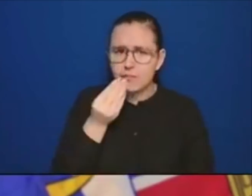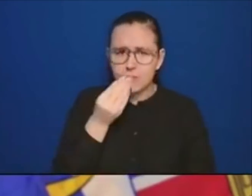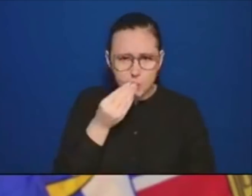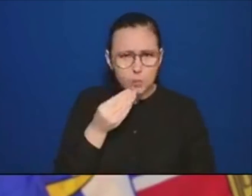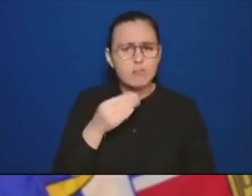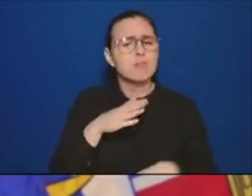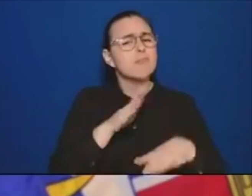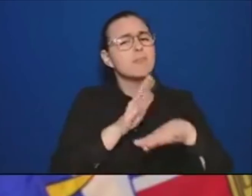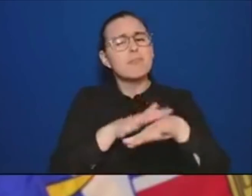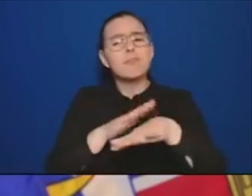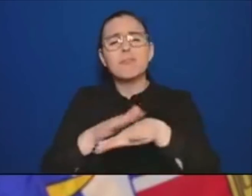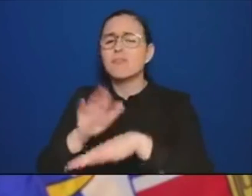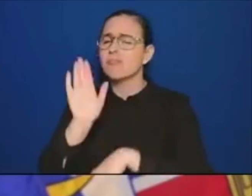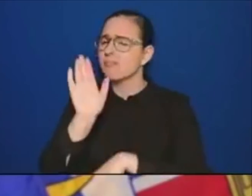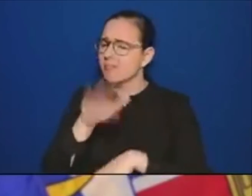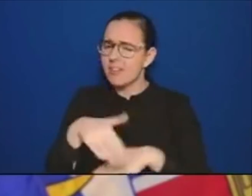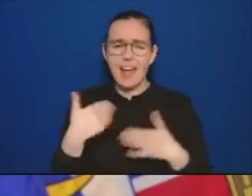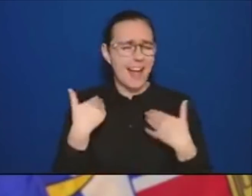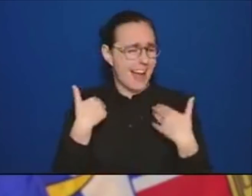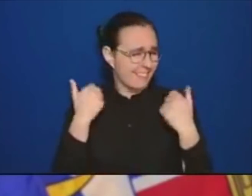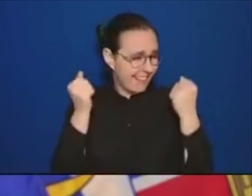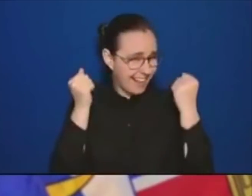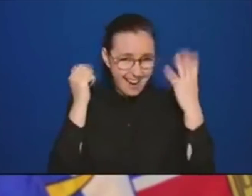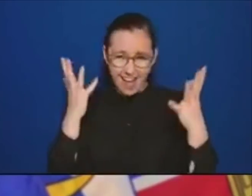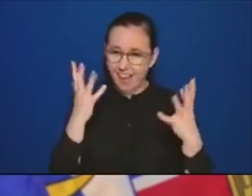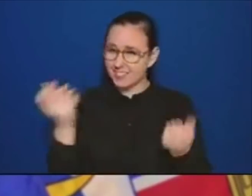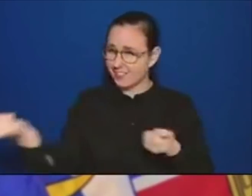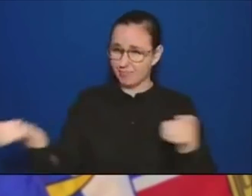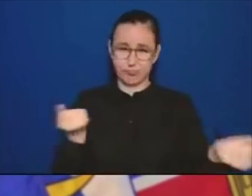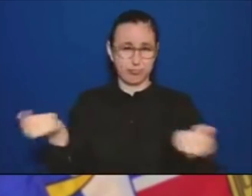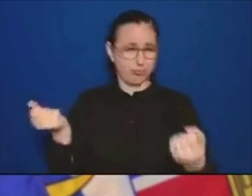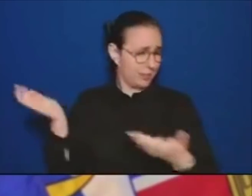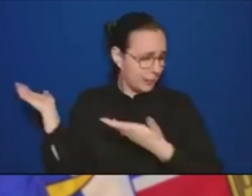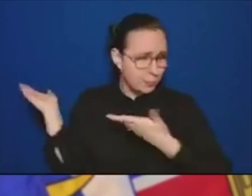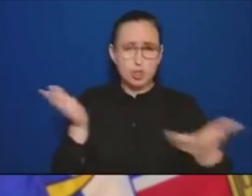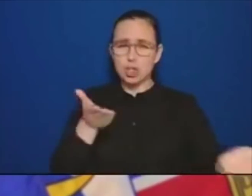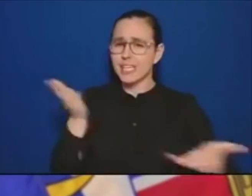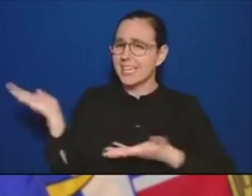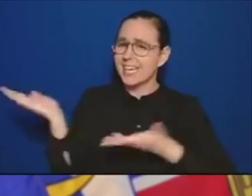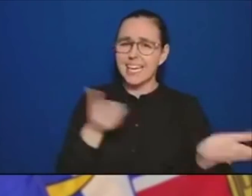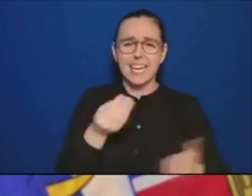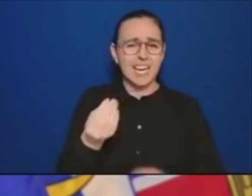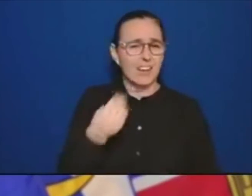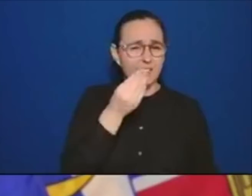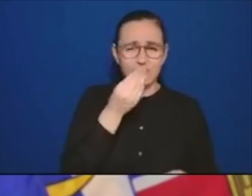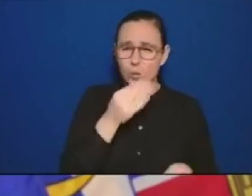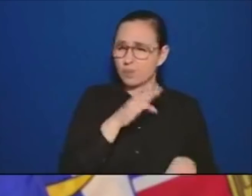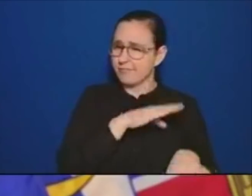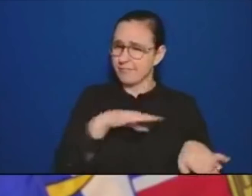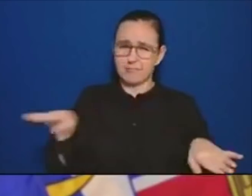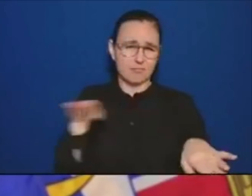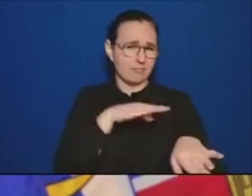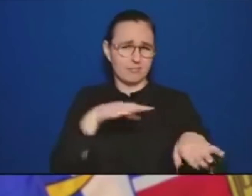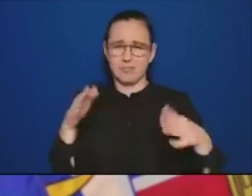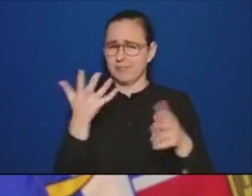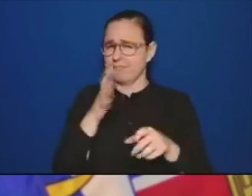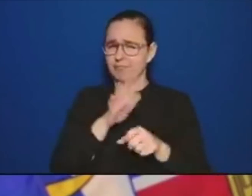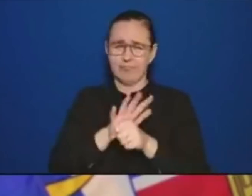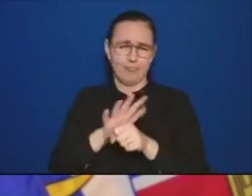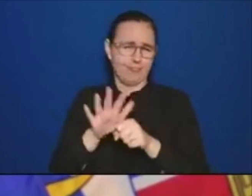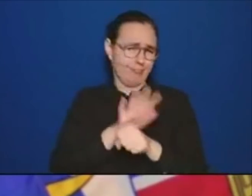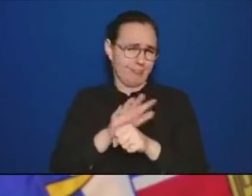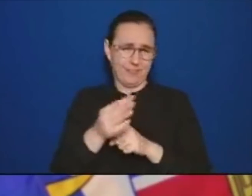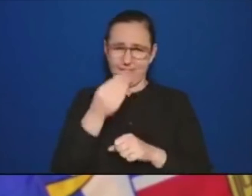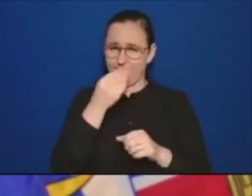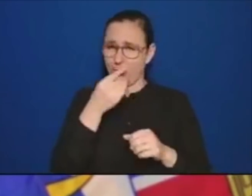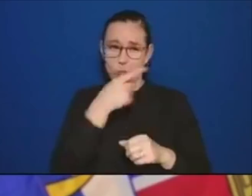of food that continue to pour into British Columbia, and those shelves are being stocked. We believe that at this point we're